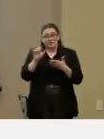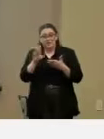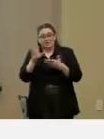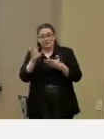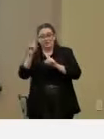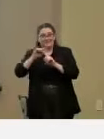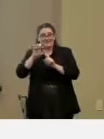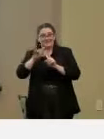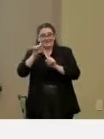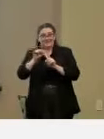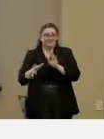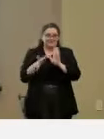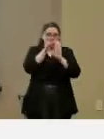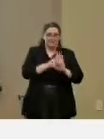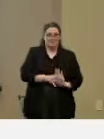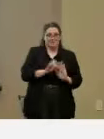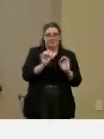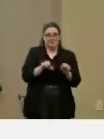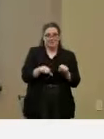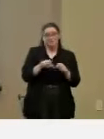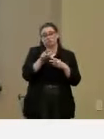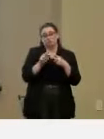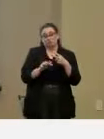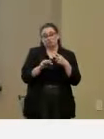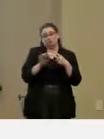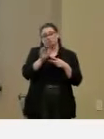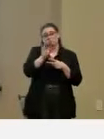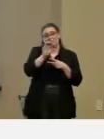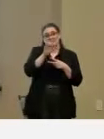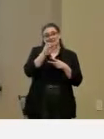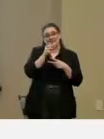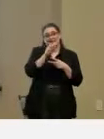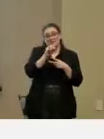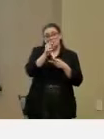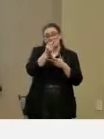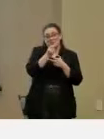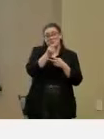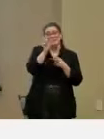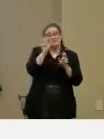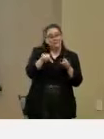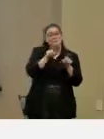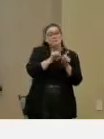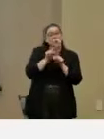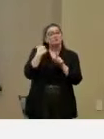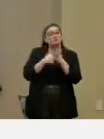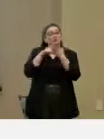implant. Our option is either chemotherapy, but we are also unique, and we're also